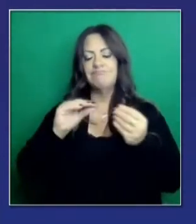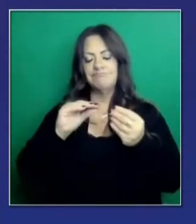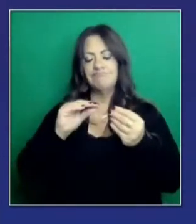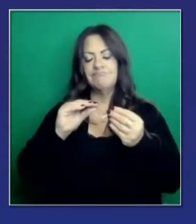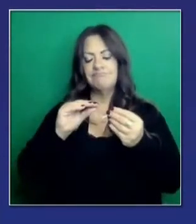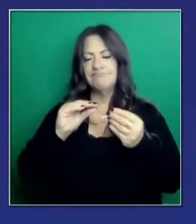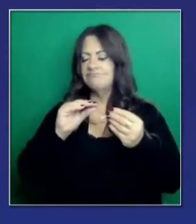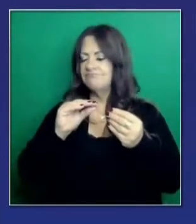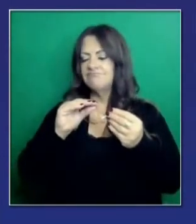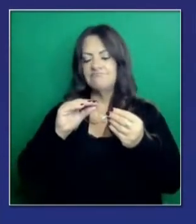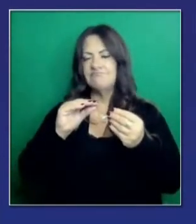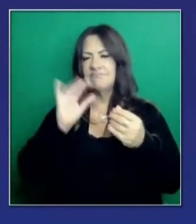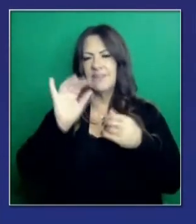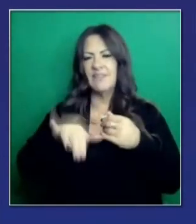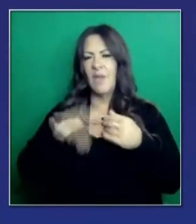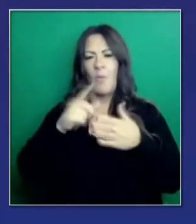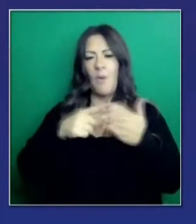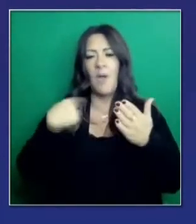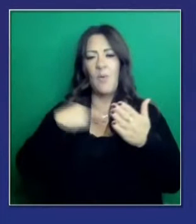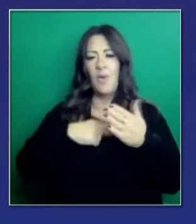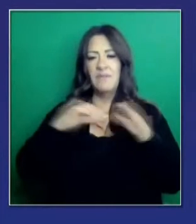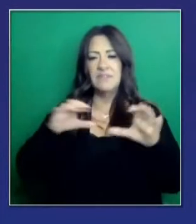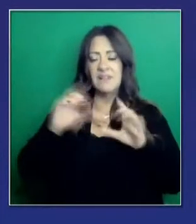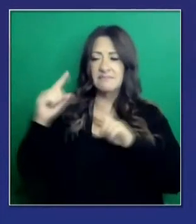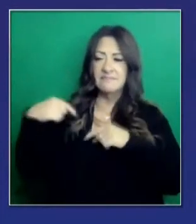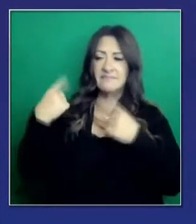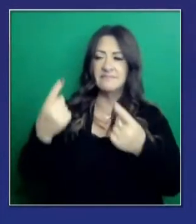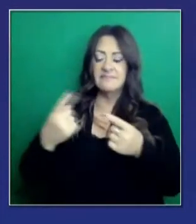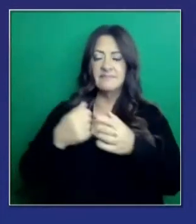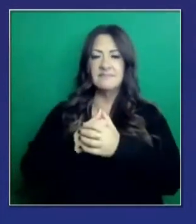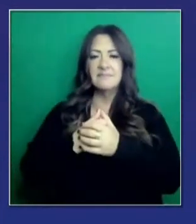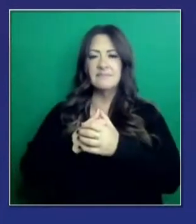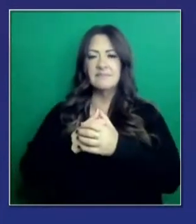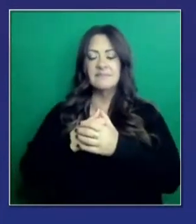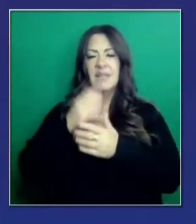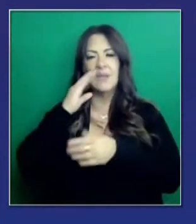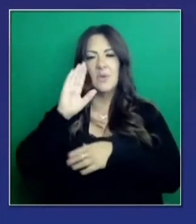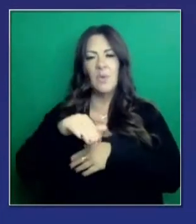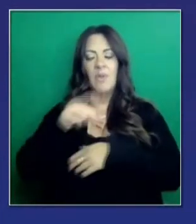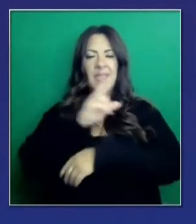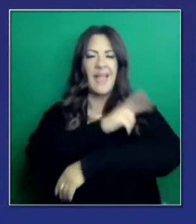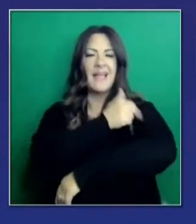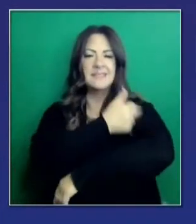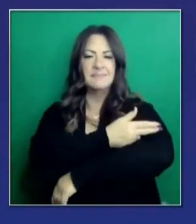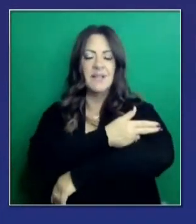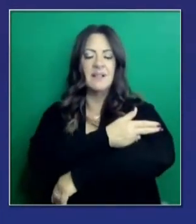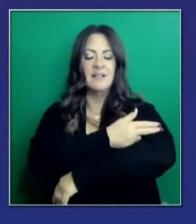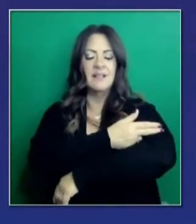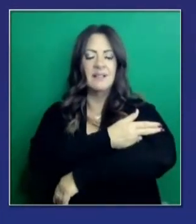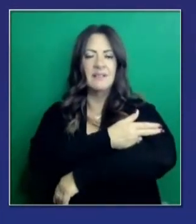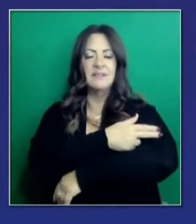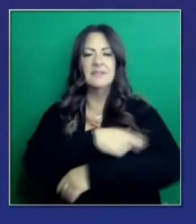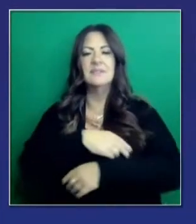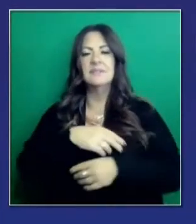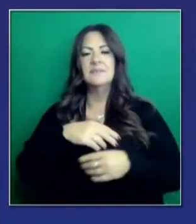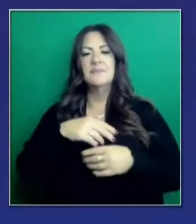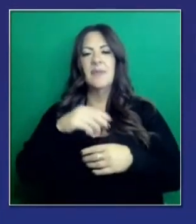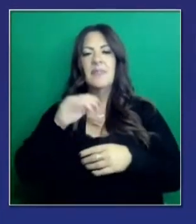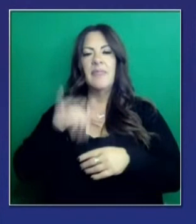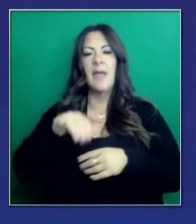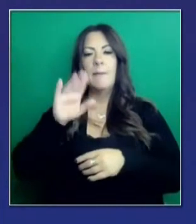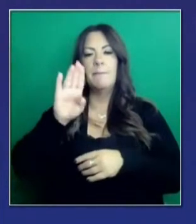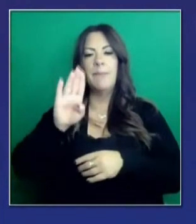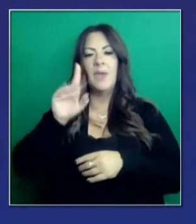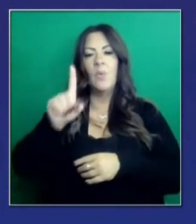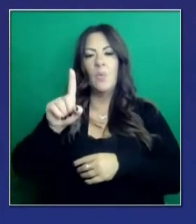that work, and others have as well, what happened in Cedars-Sinai and UCSF as it relates to this B1429 cases, which